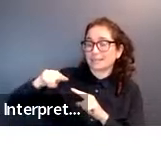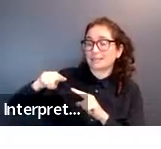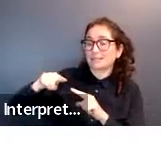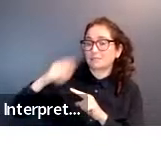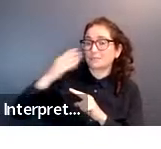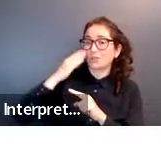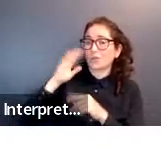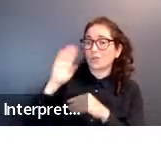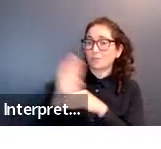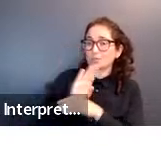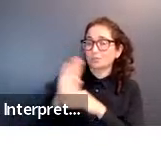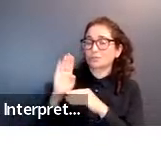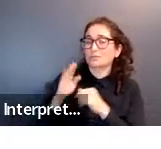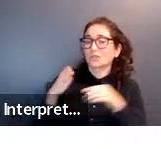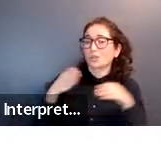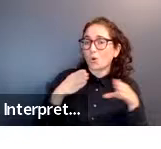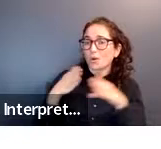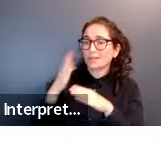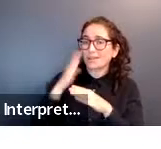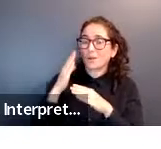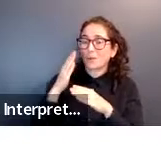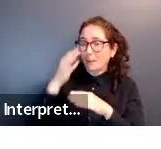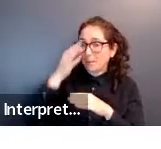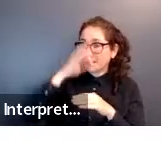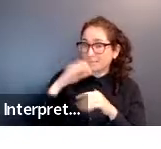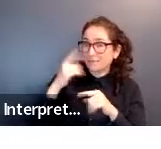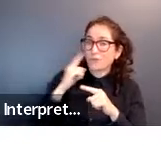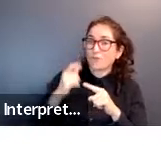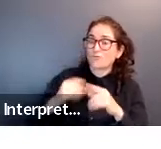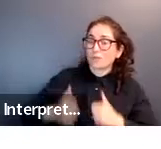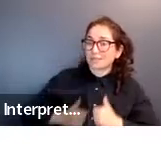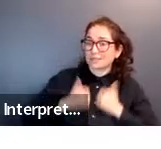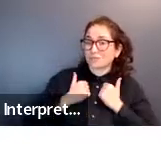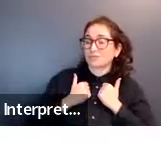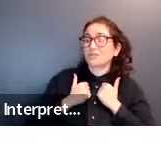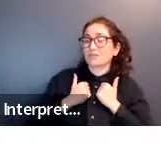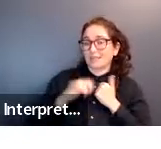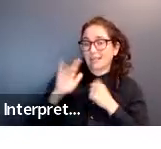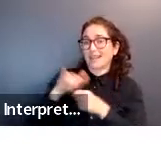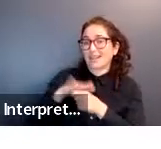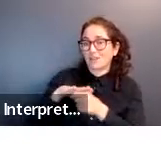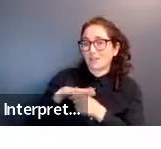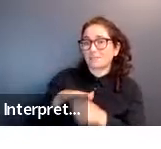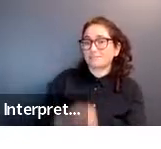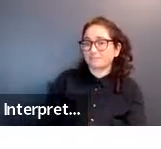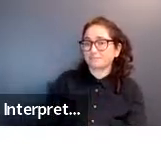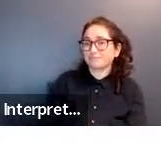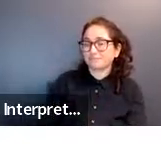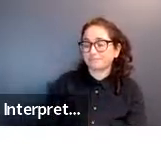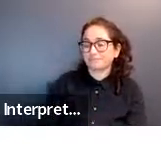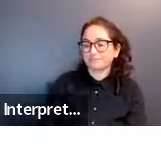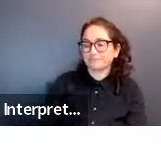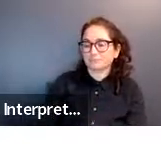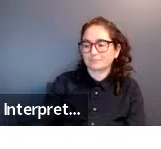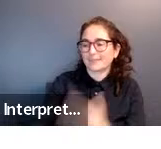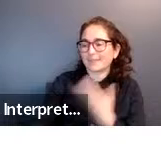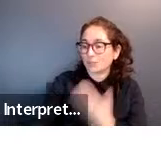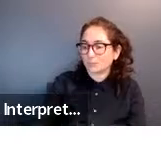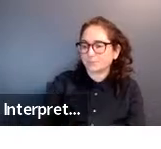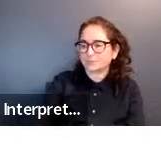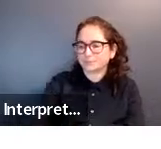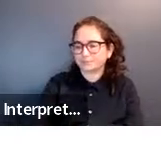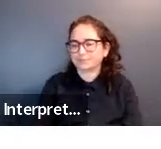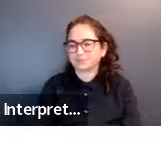commercial corridors, the proximity of residential in that area. Thank you.